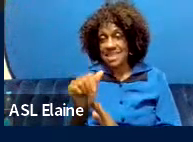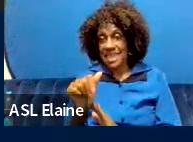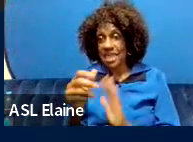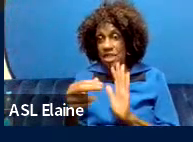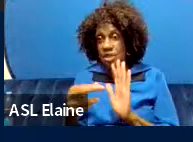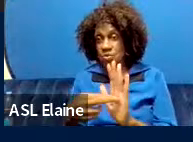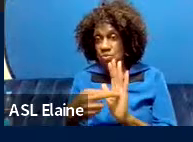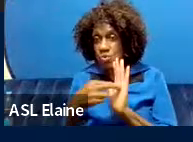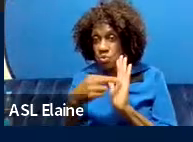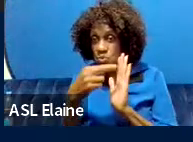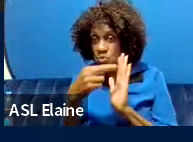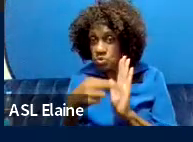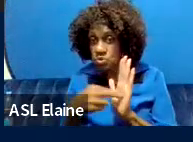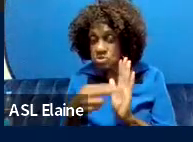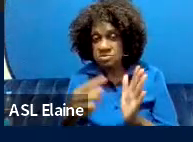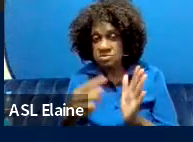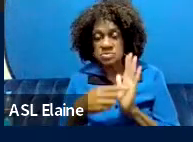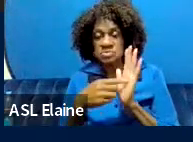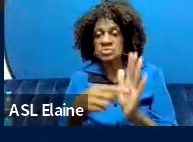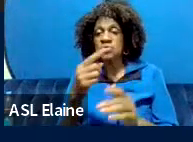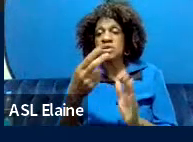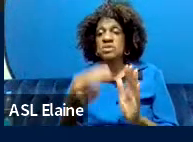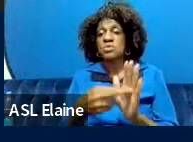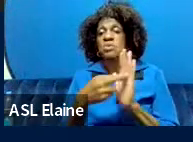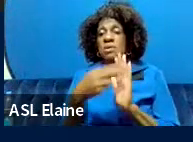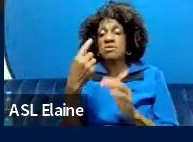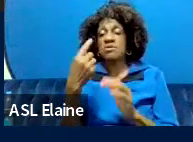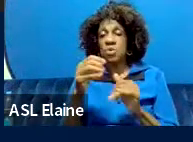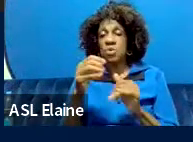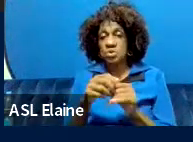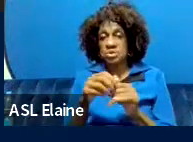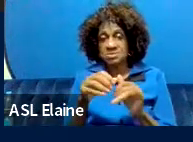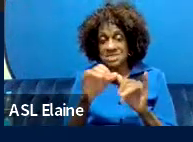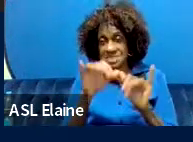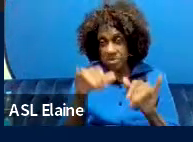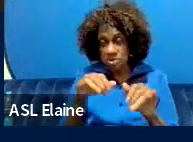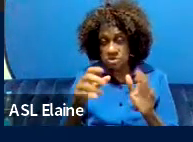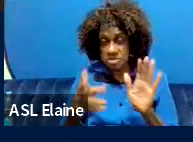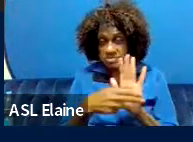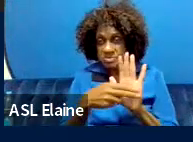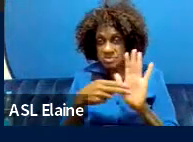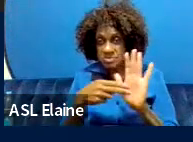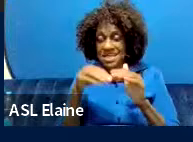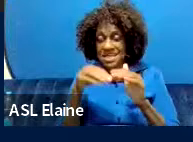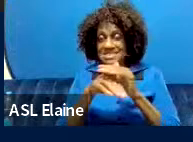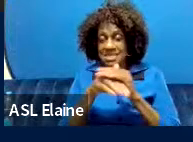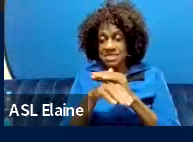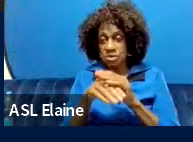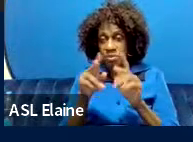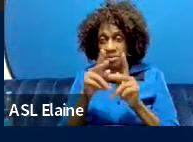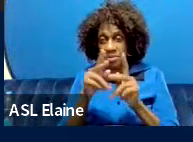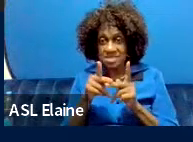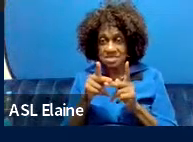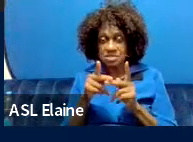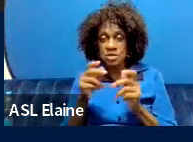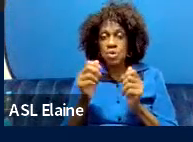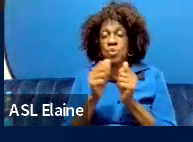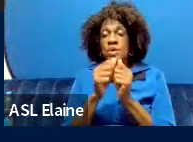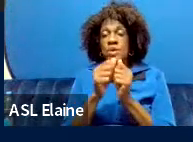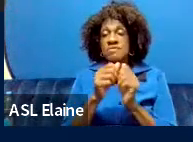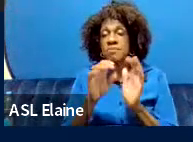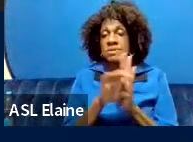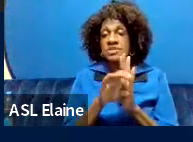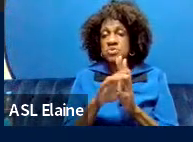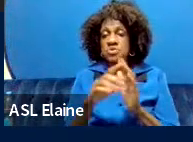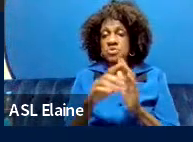graphics exemplify one of the requirements for symbols that label accessible features and spaces, specifically with symbols contrasting